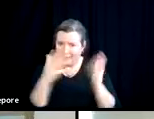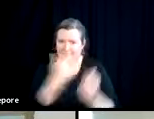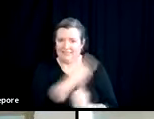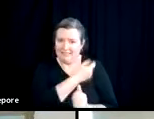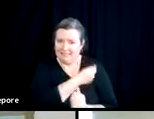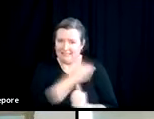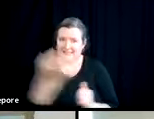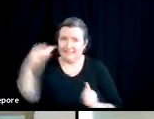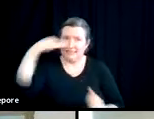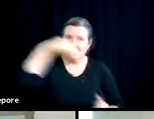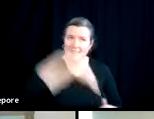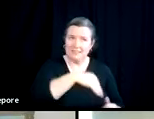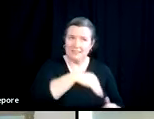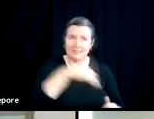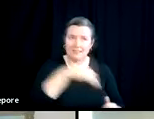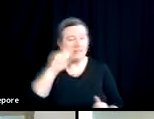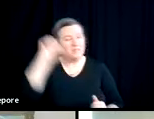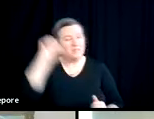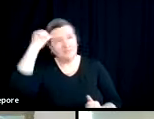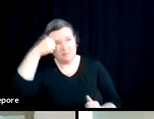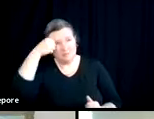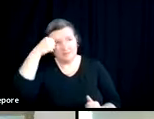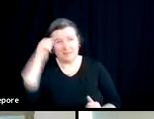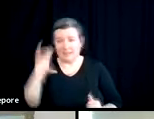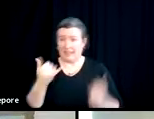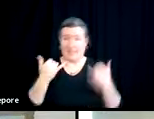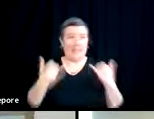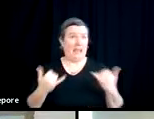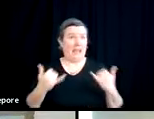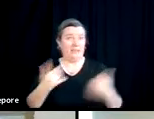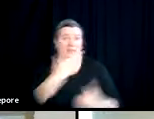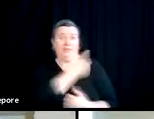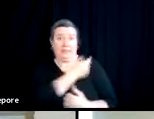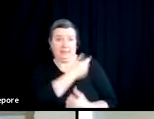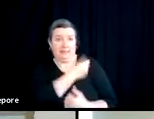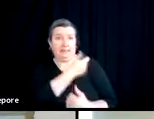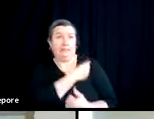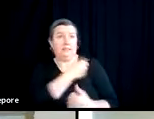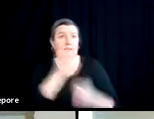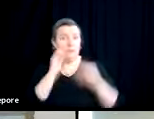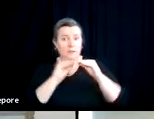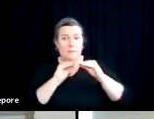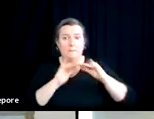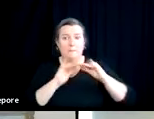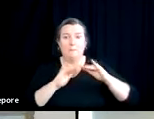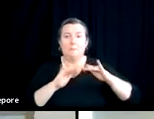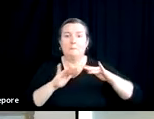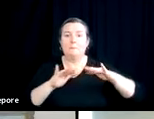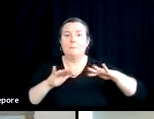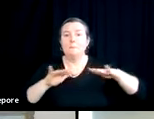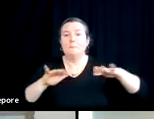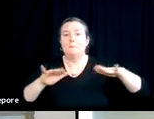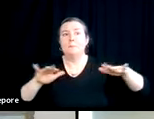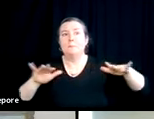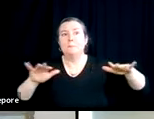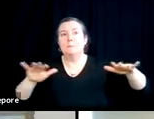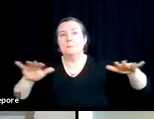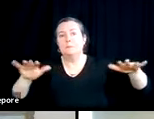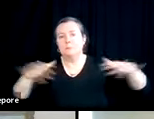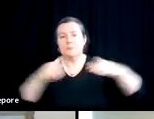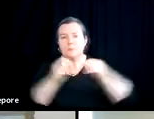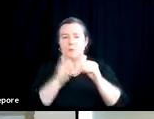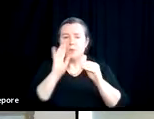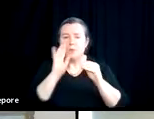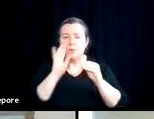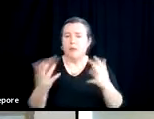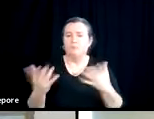that as the vaccines reach slowly, but very surely and very steadily, gets to